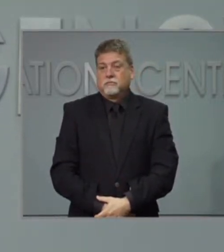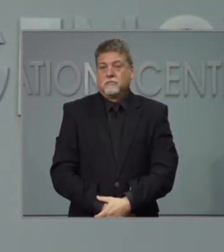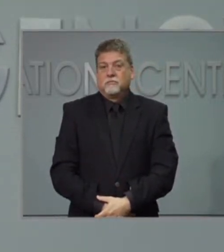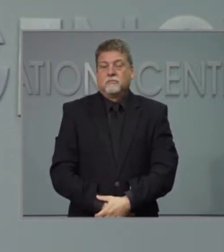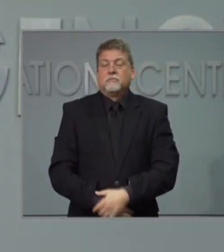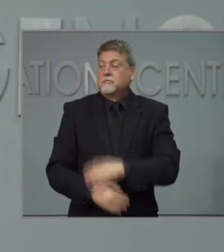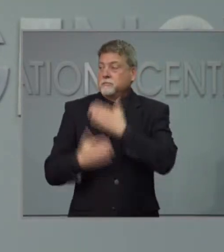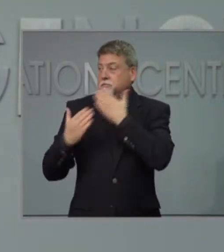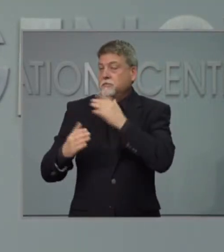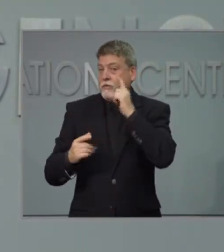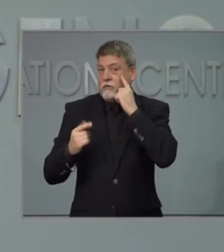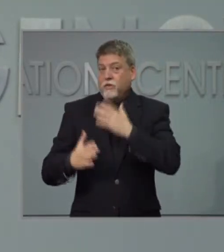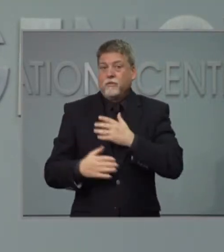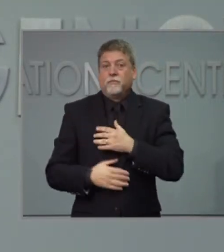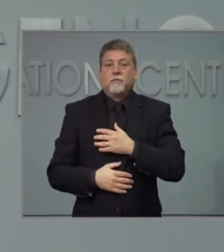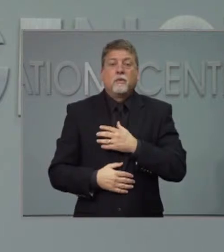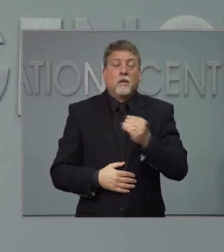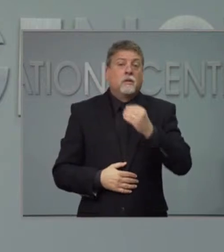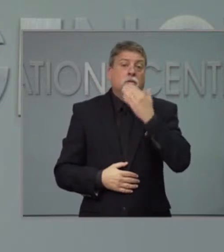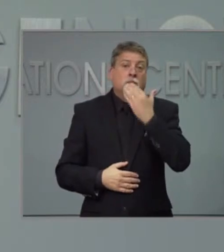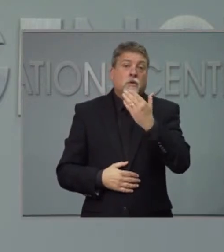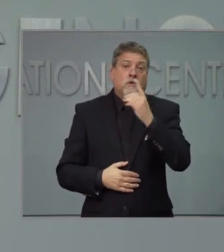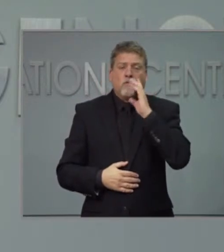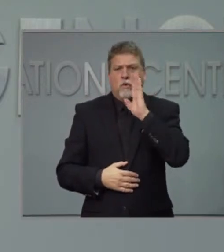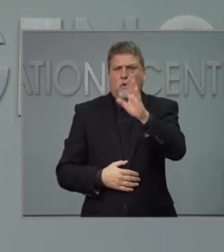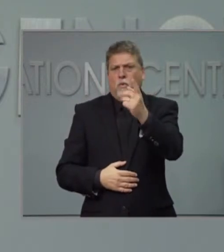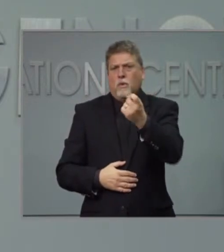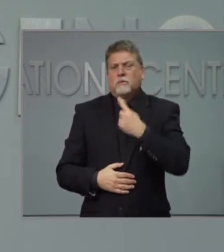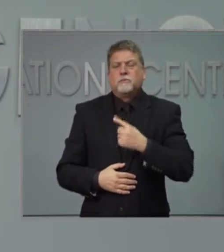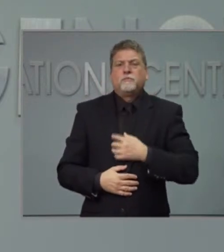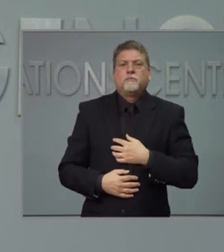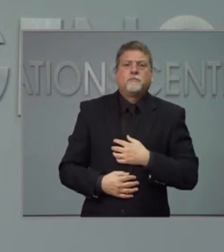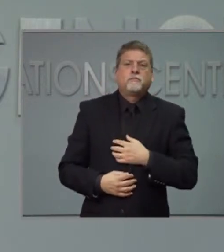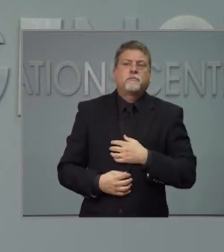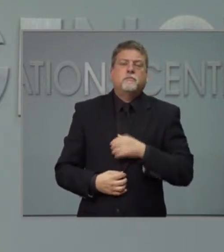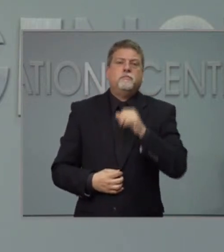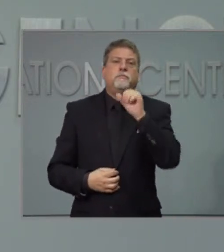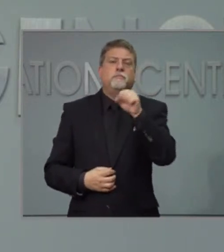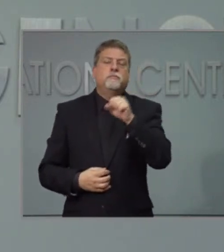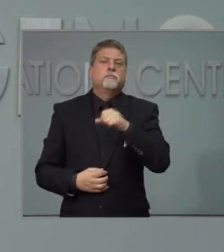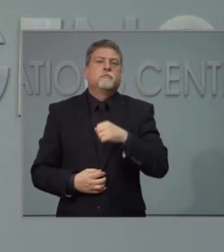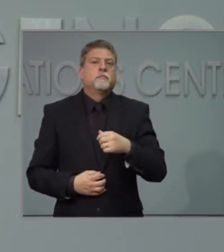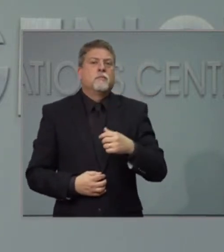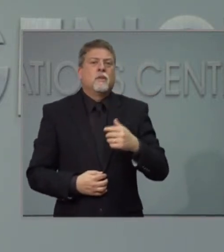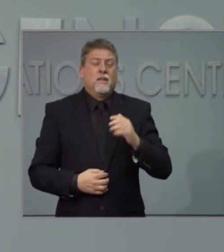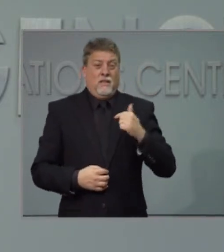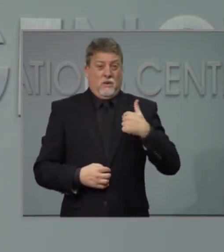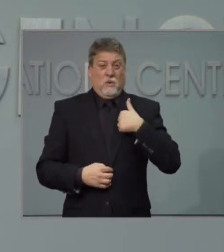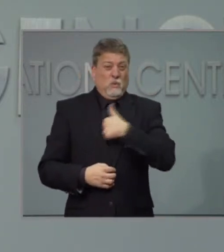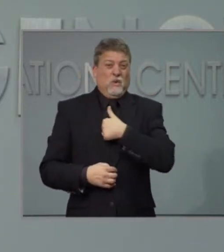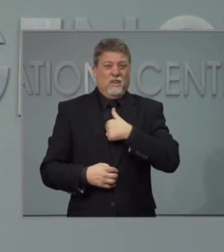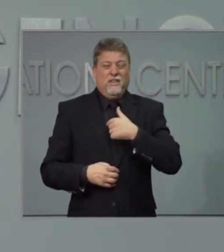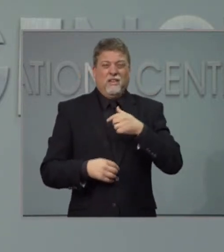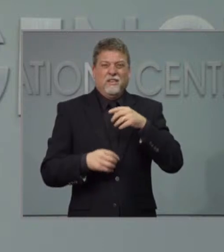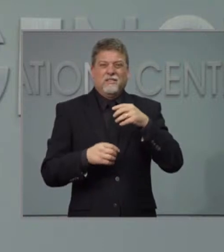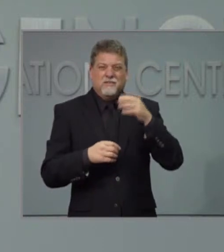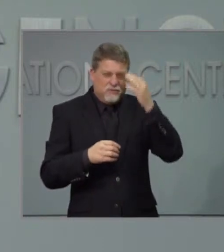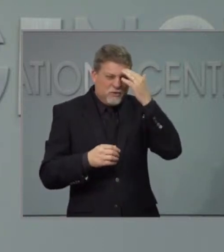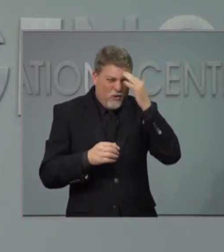Thank you, Governor, and thank you for the question. We are able to dig into the data a little bit deeper so that we